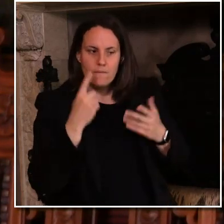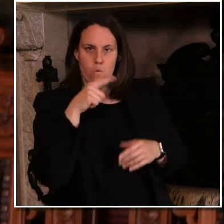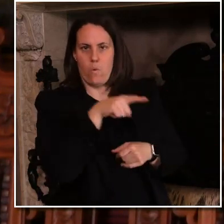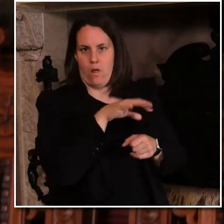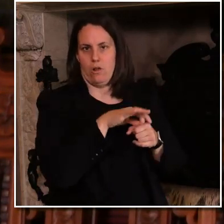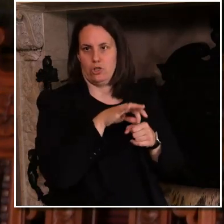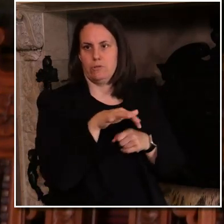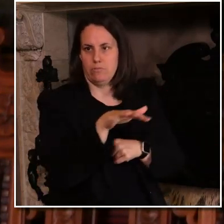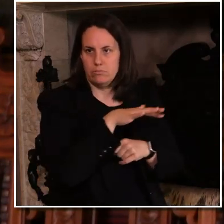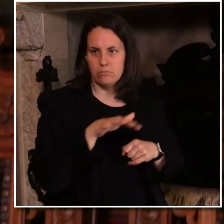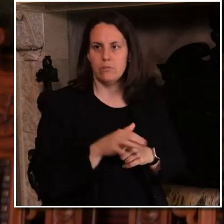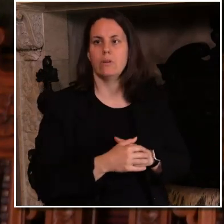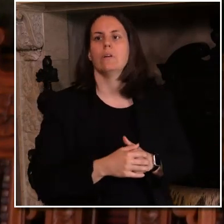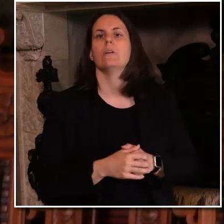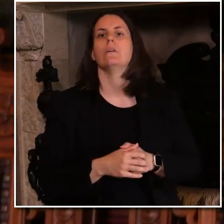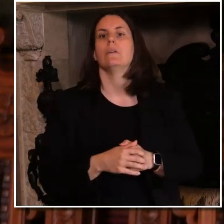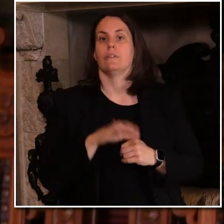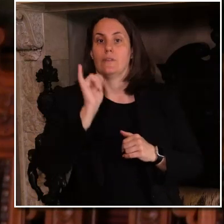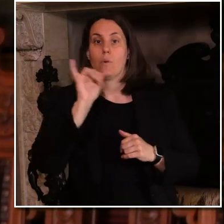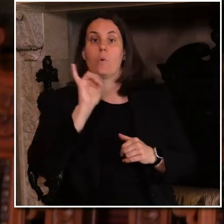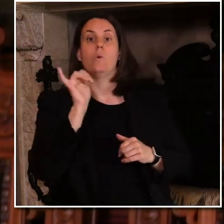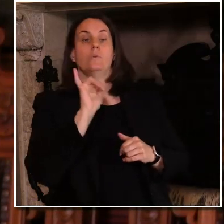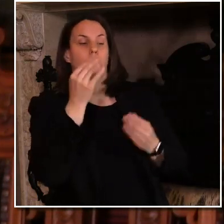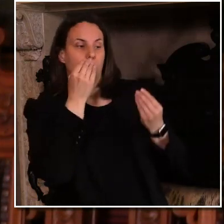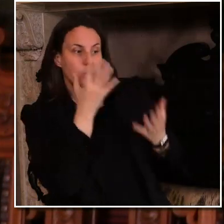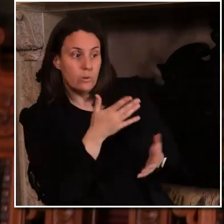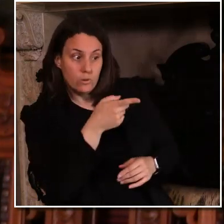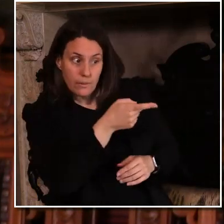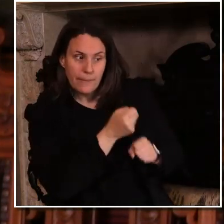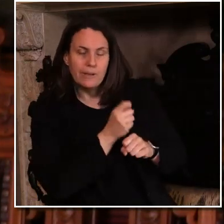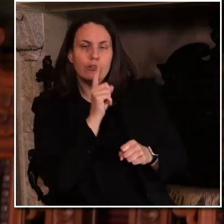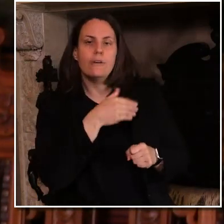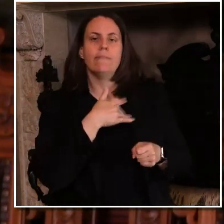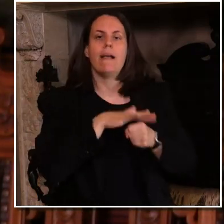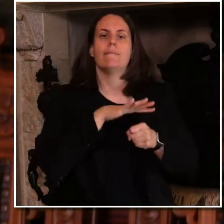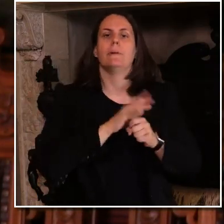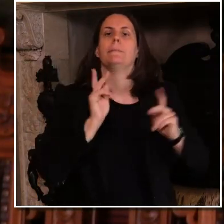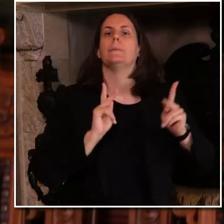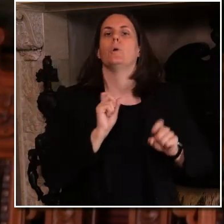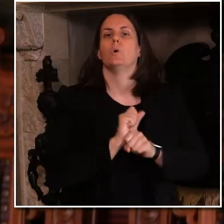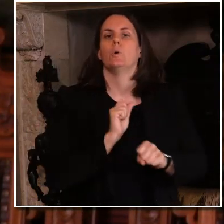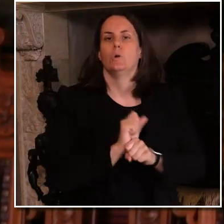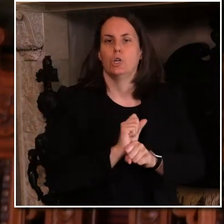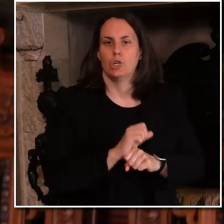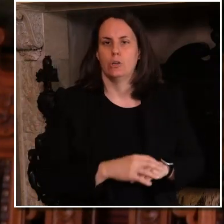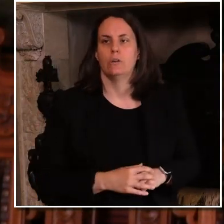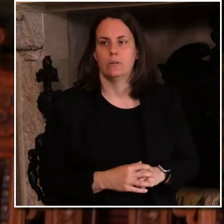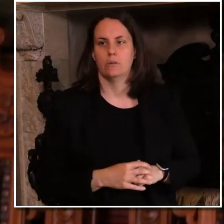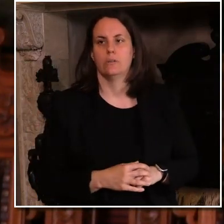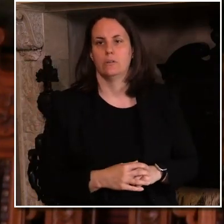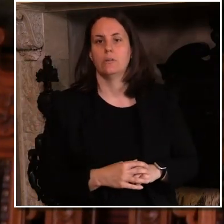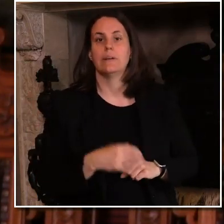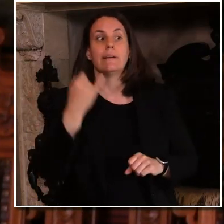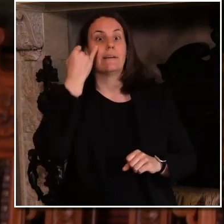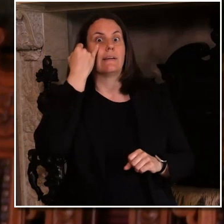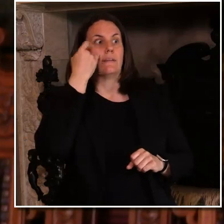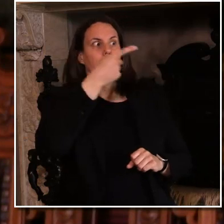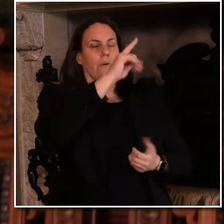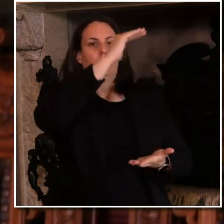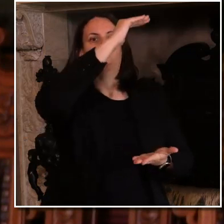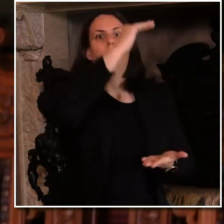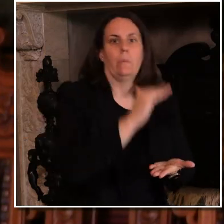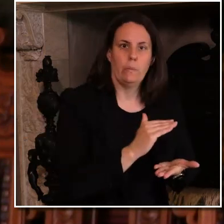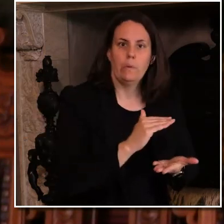unnecessary consolidations at polls, which causes more people to congregate in a single place. So safety